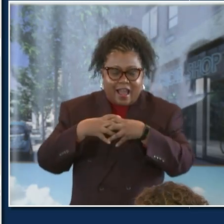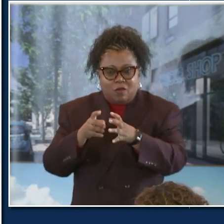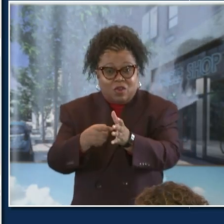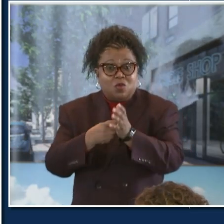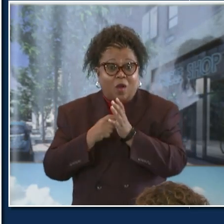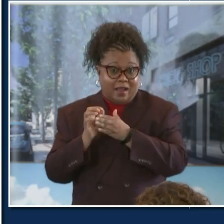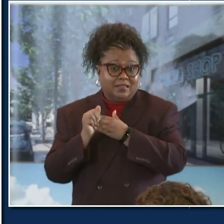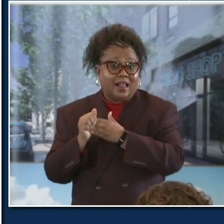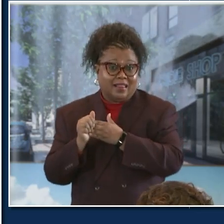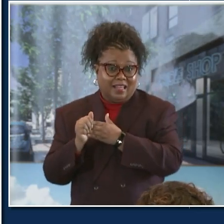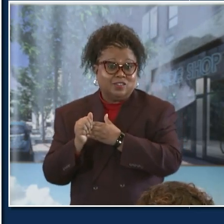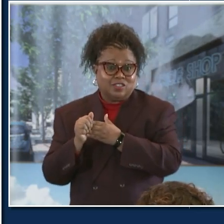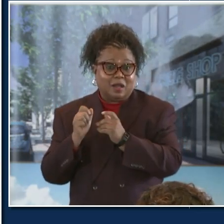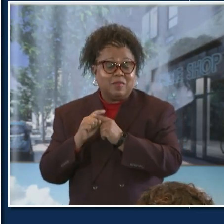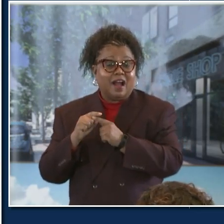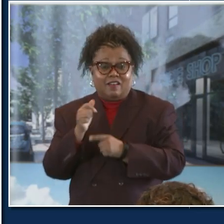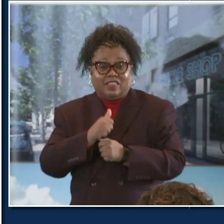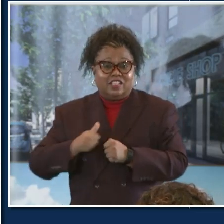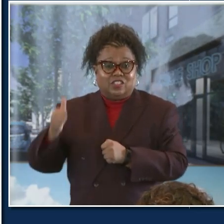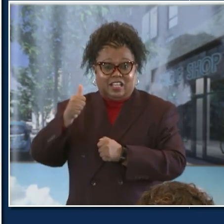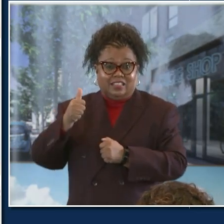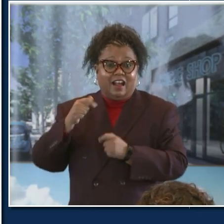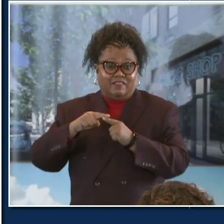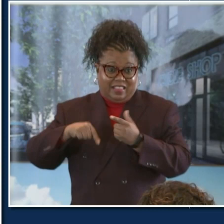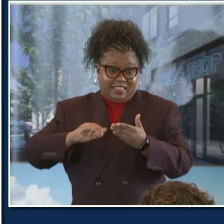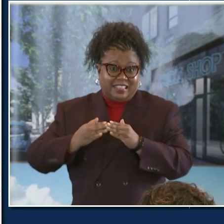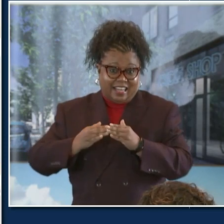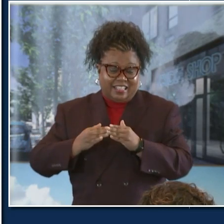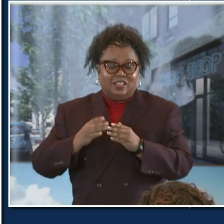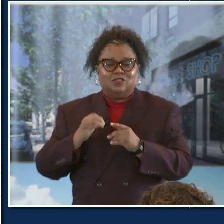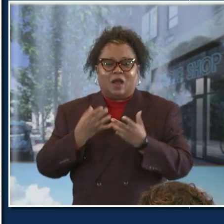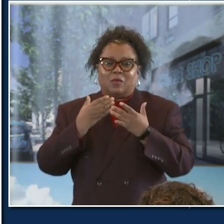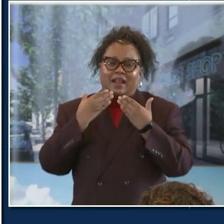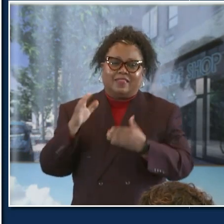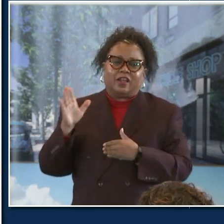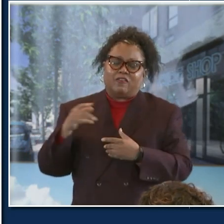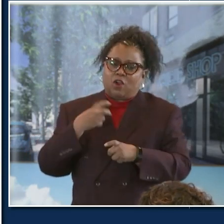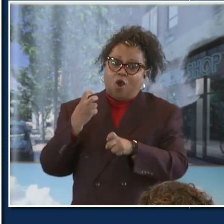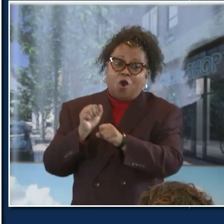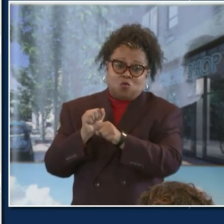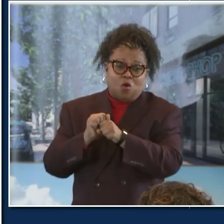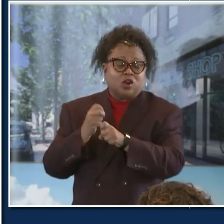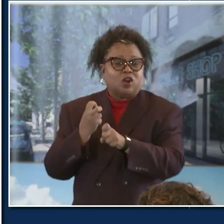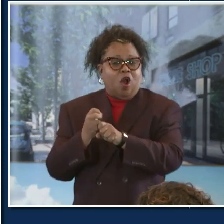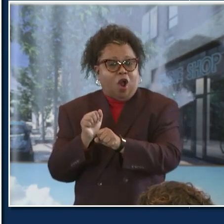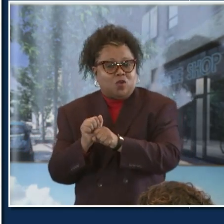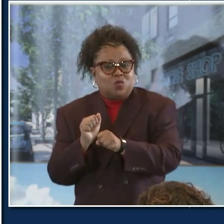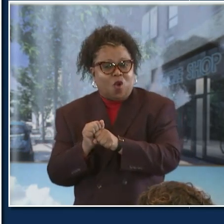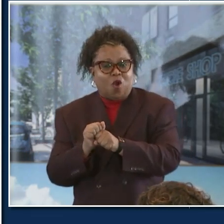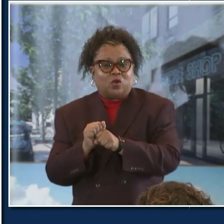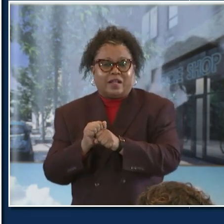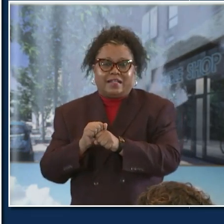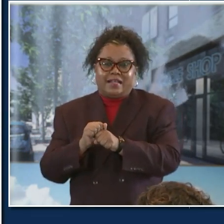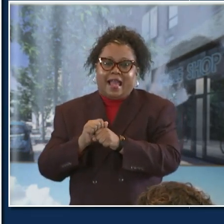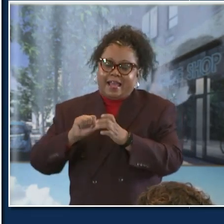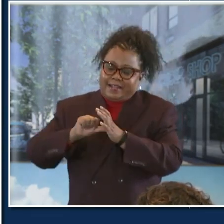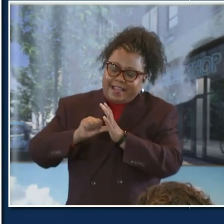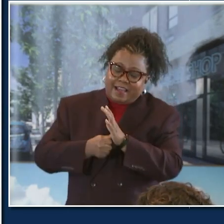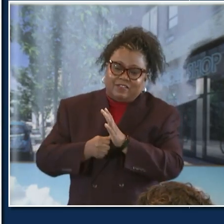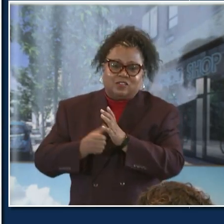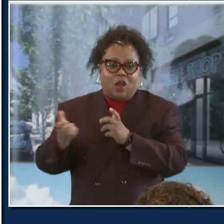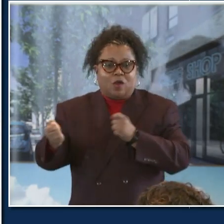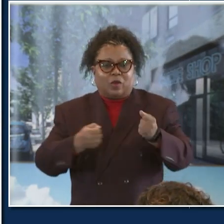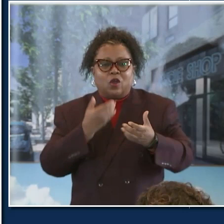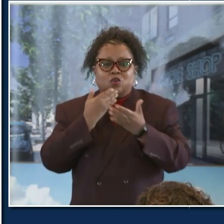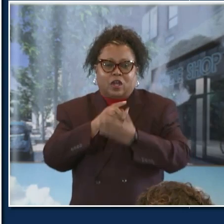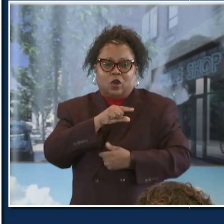requires the leadership of the chief executive of this city. So I want to thank her for her work and her hard work and impetus on bringing